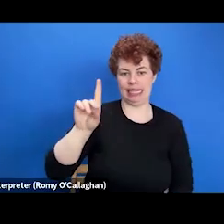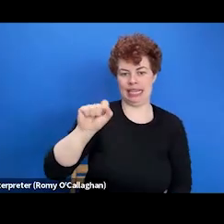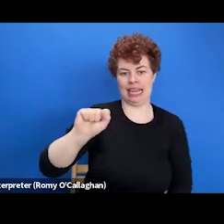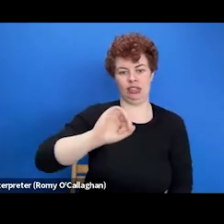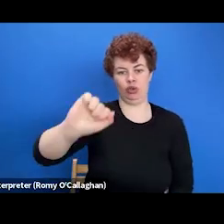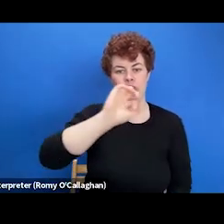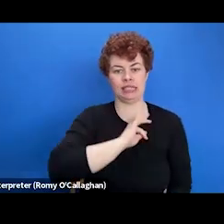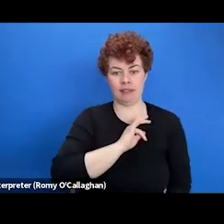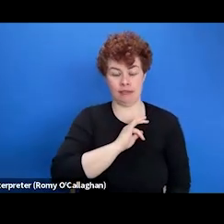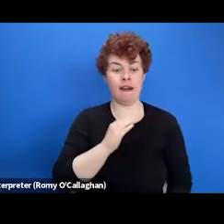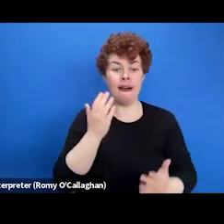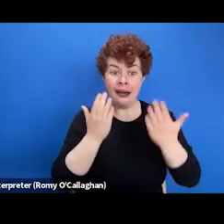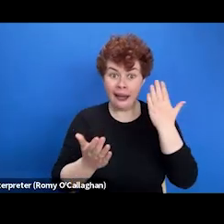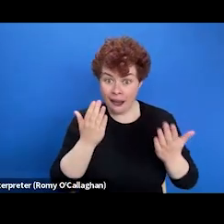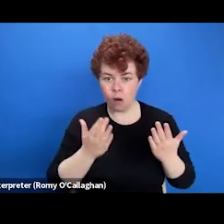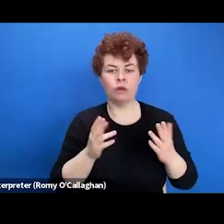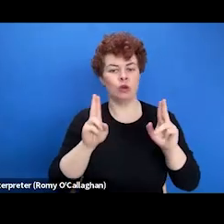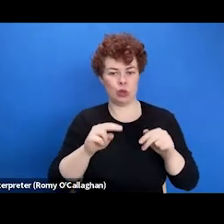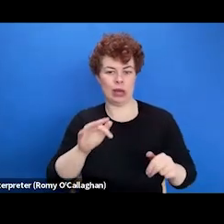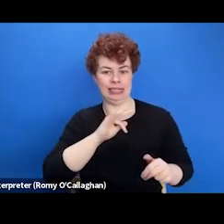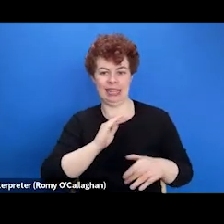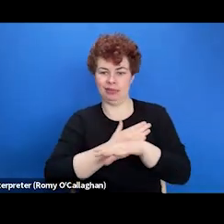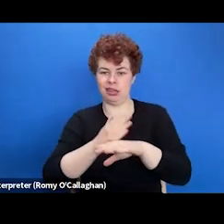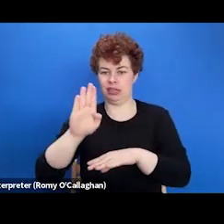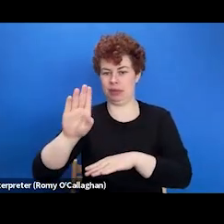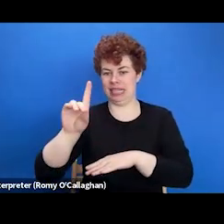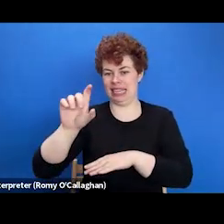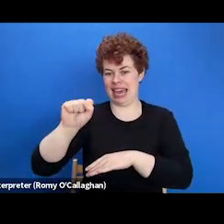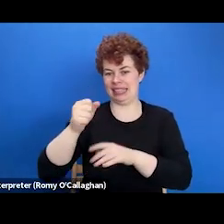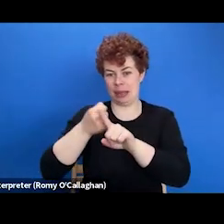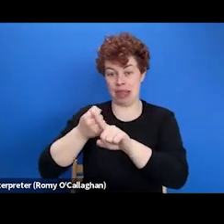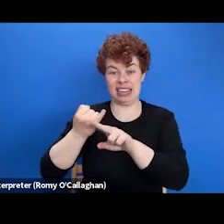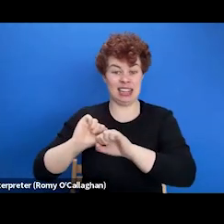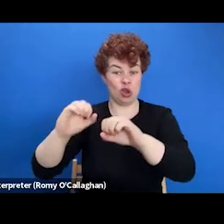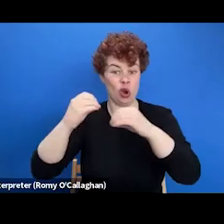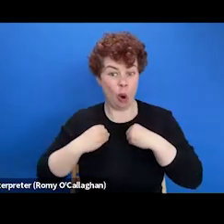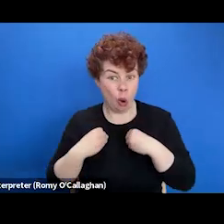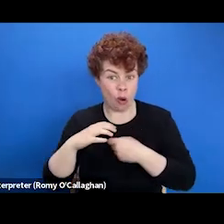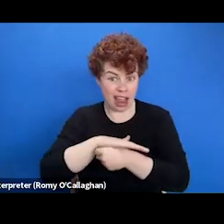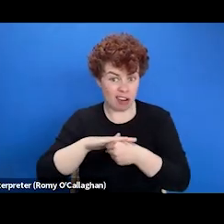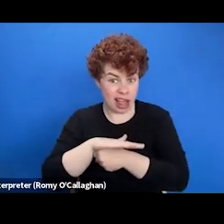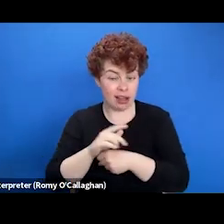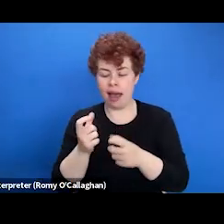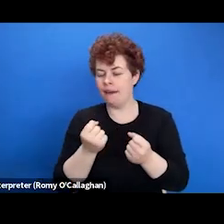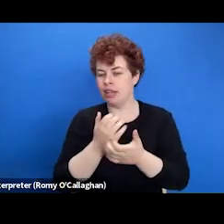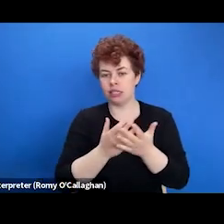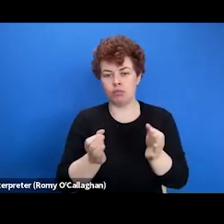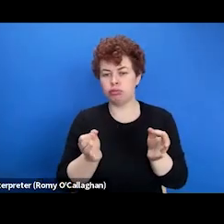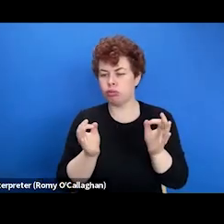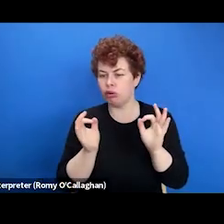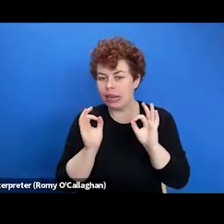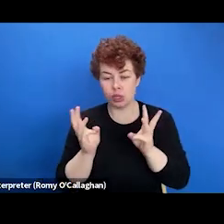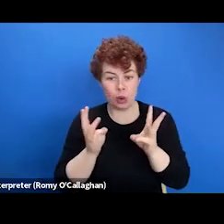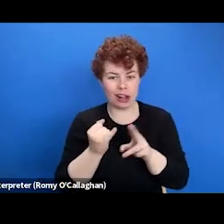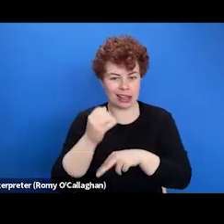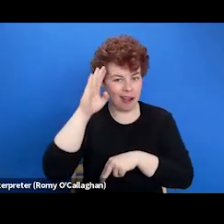so by starting and joining a BDS campaign that exists on the ground. And of course, there's amazing work being done in